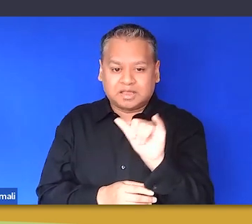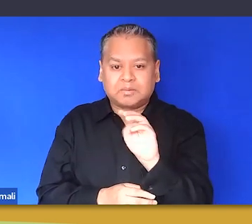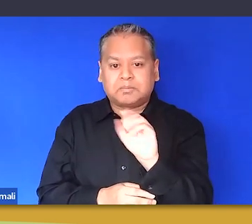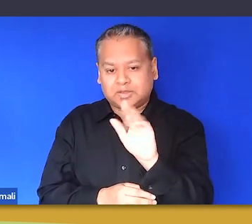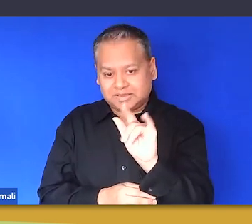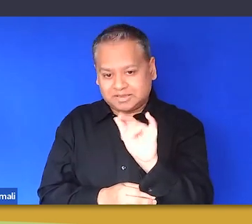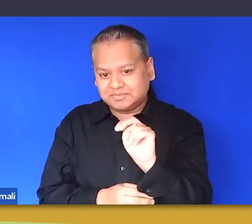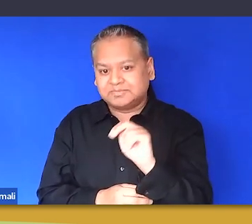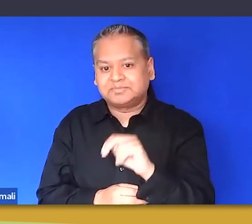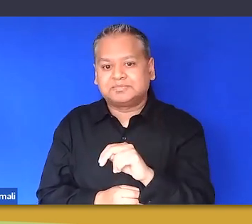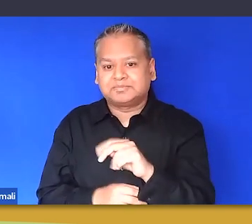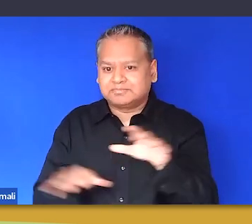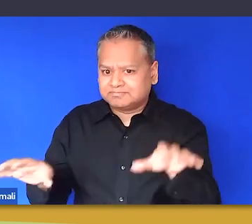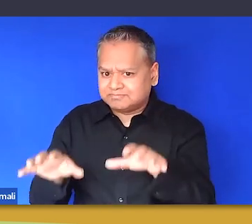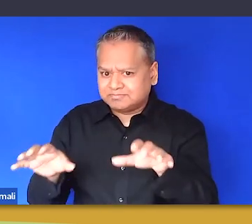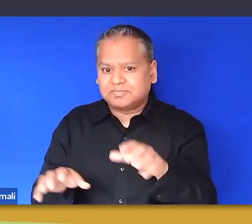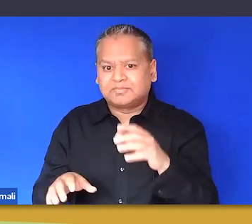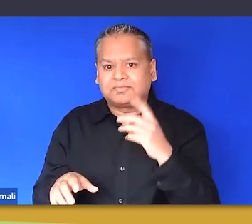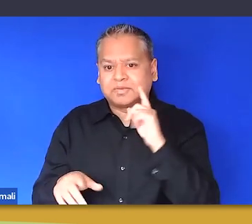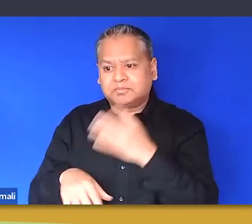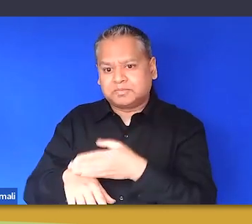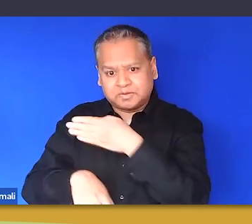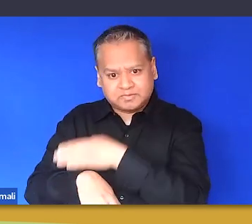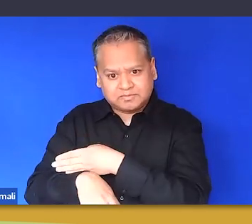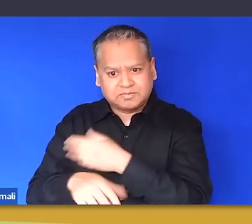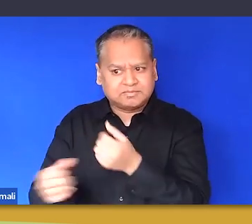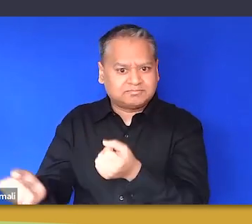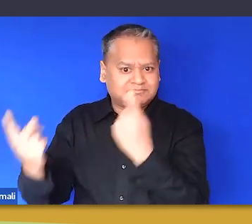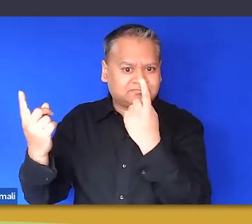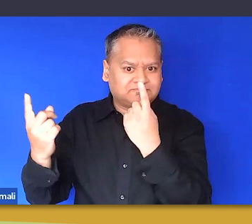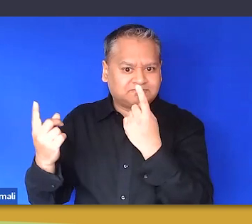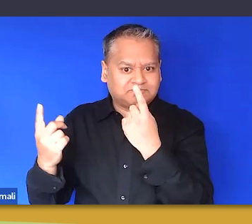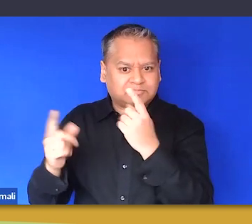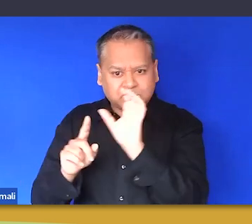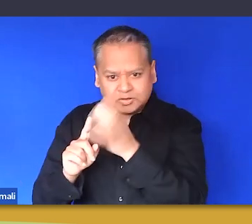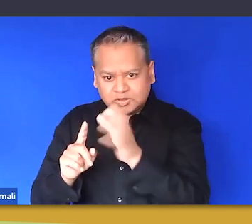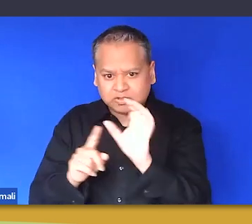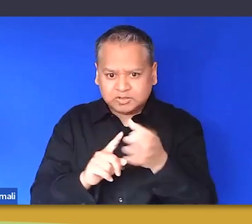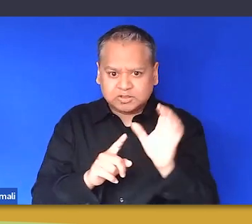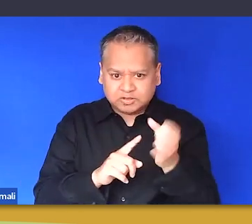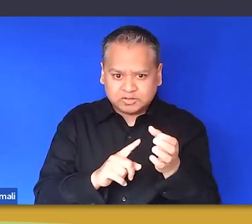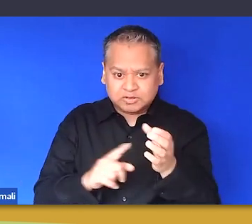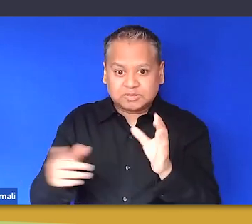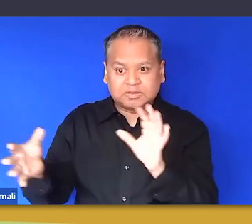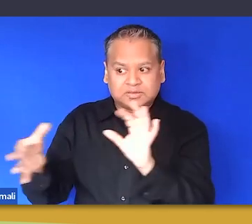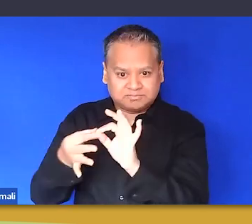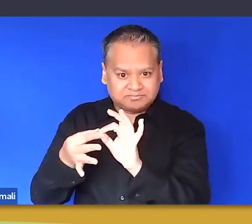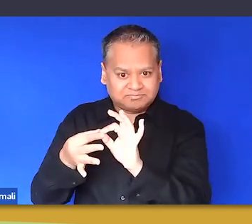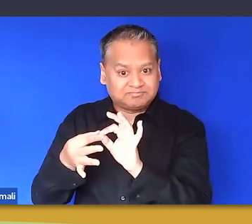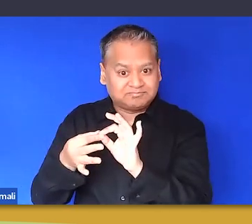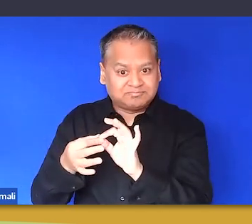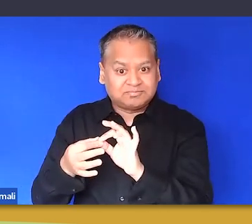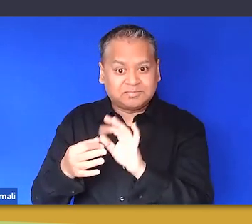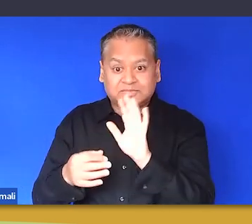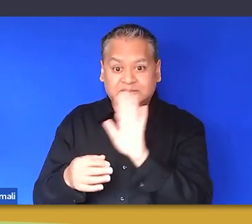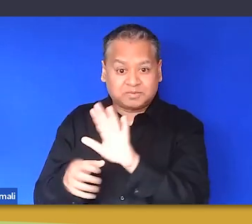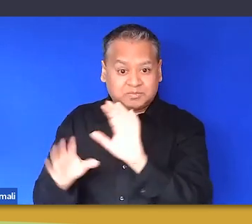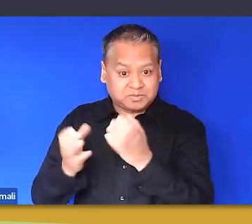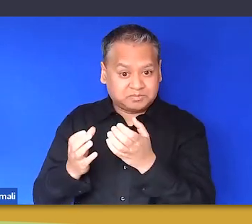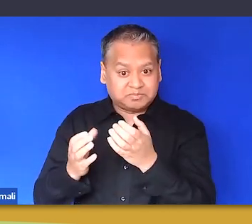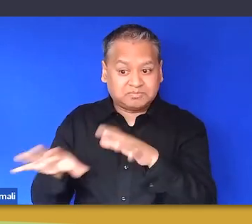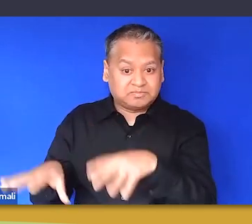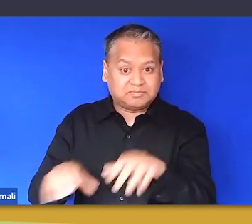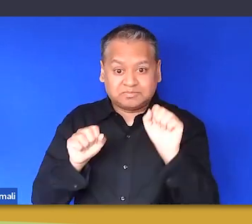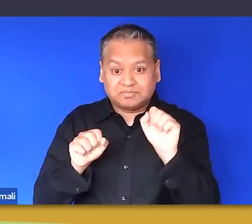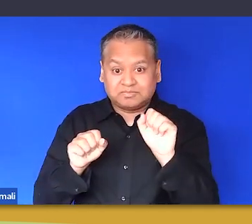promotion. In February 2021, the organization held the first ever Black History commemoration in